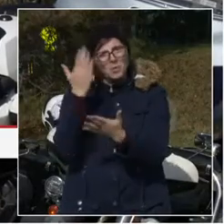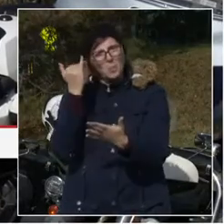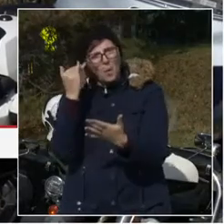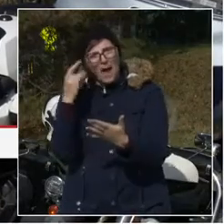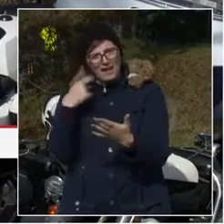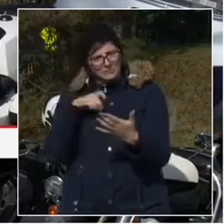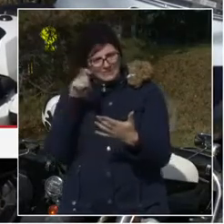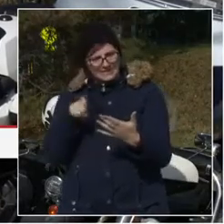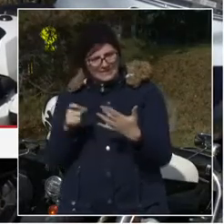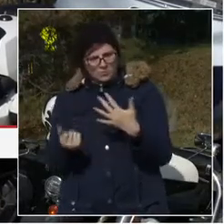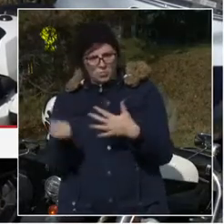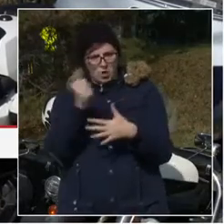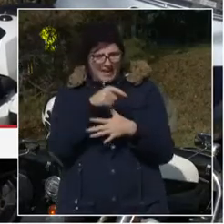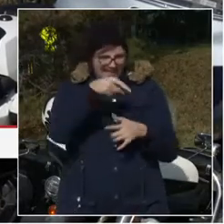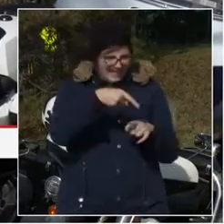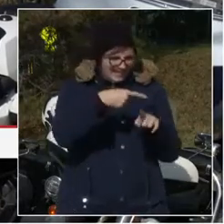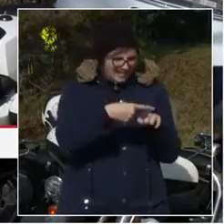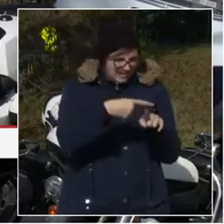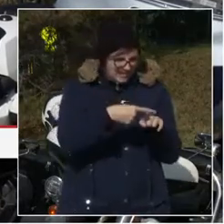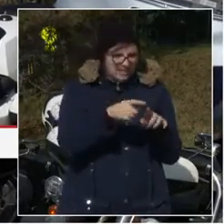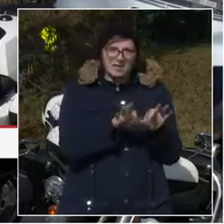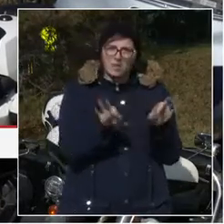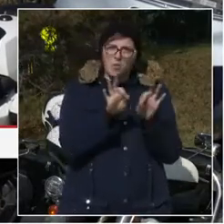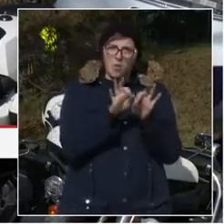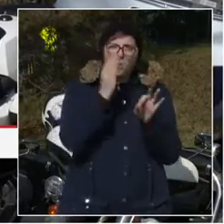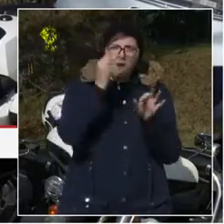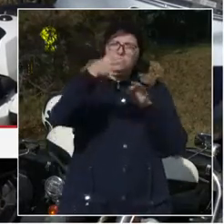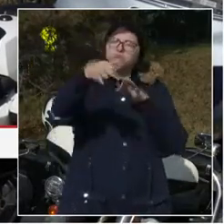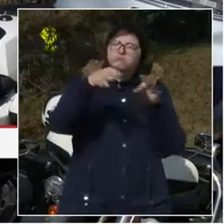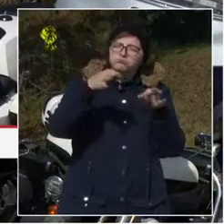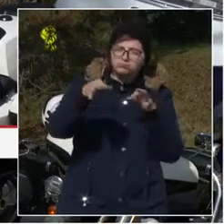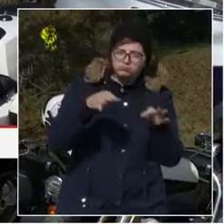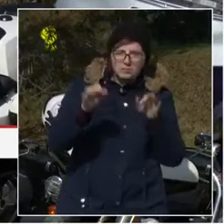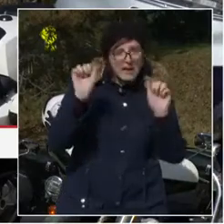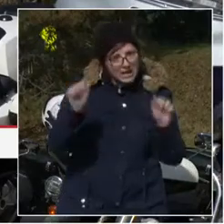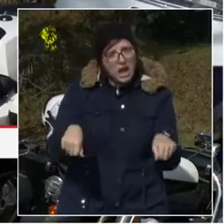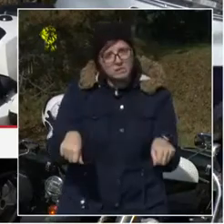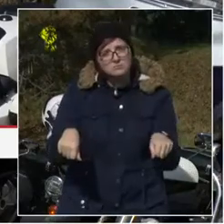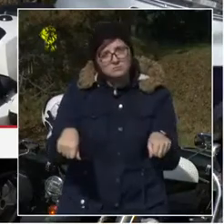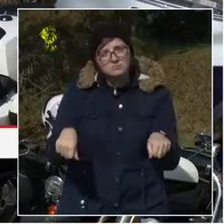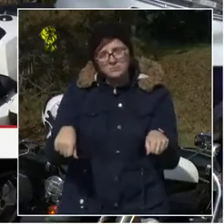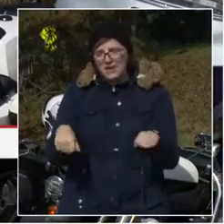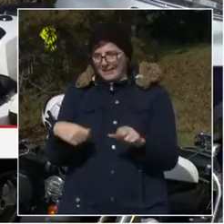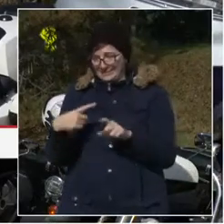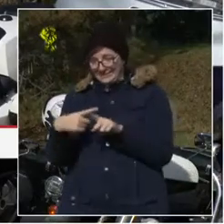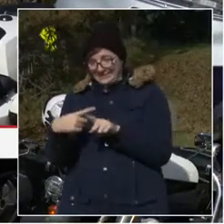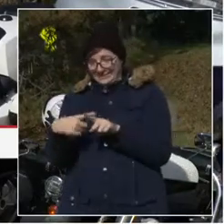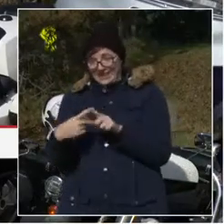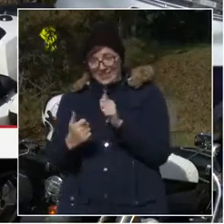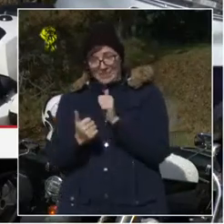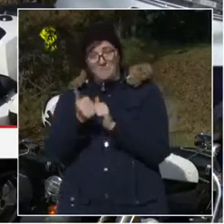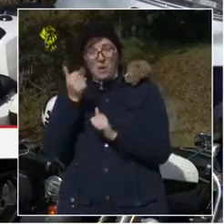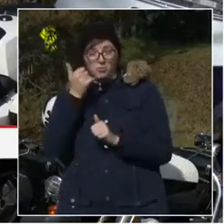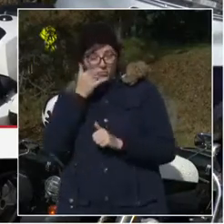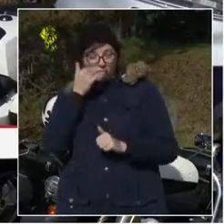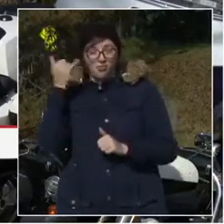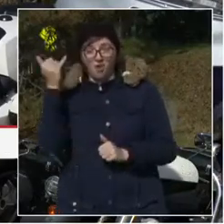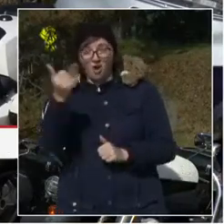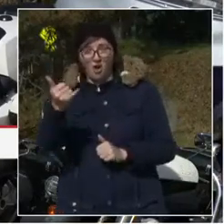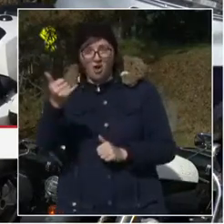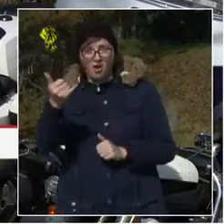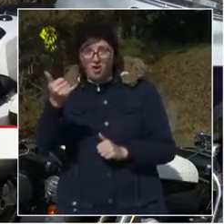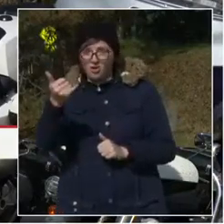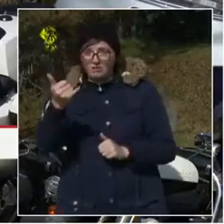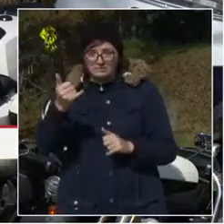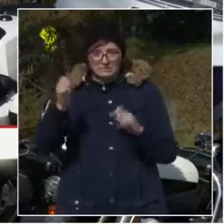have prioritized certain corridors. And it's not necessarily the corridors that gets the most calls or the most